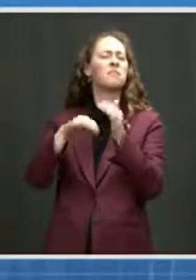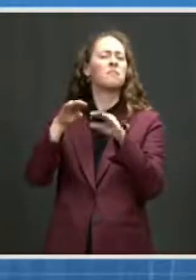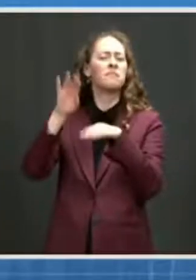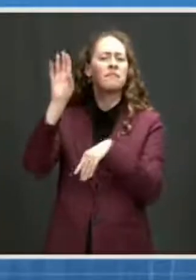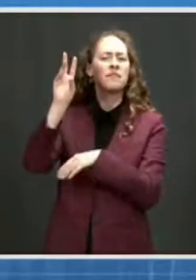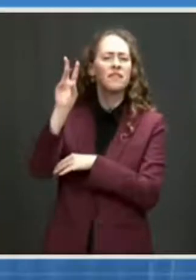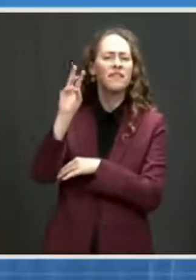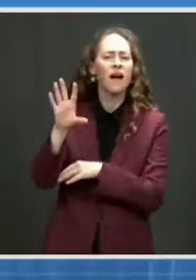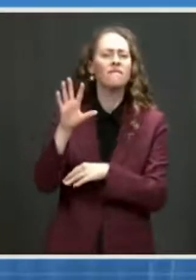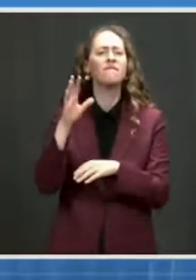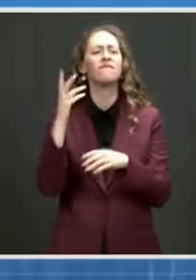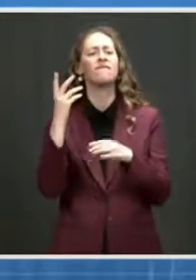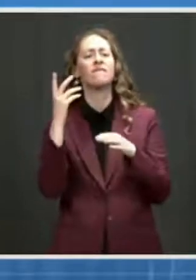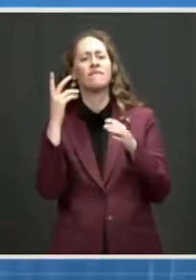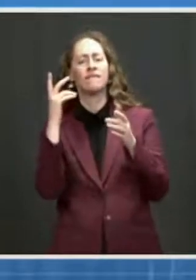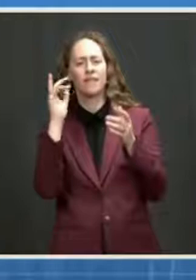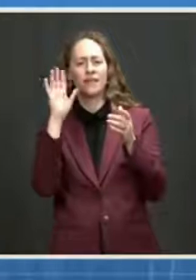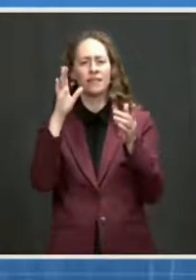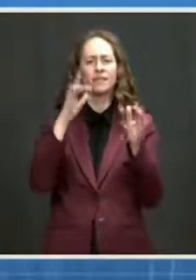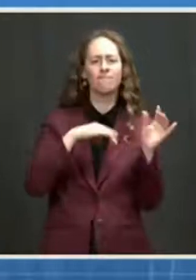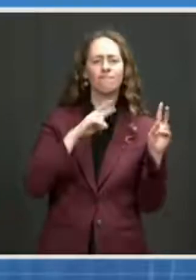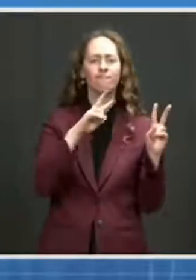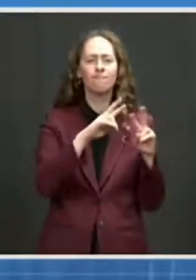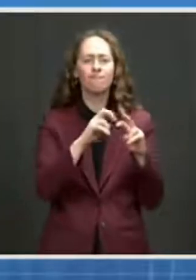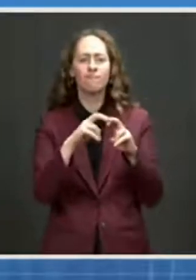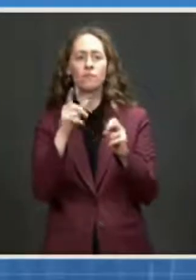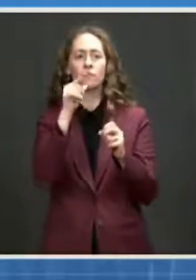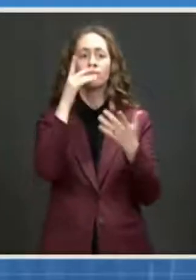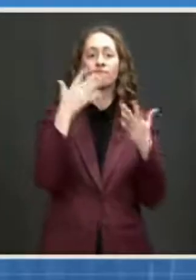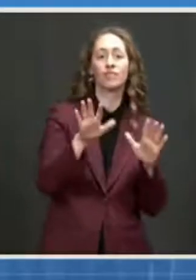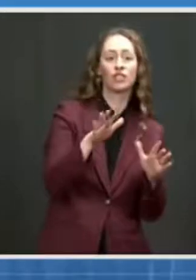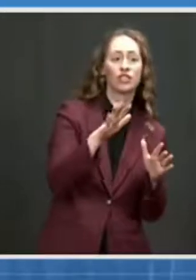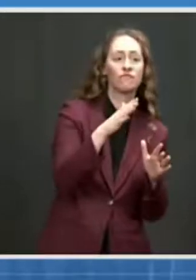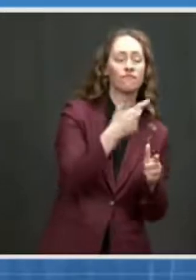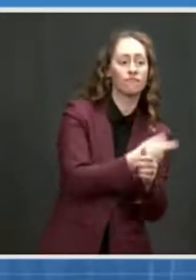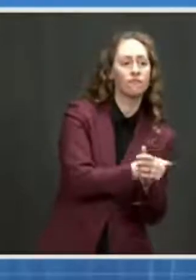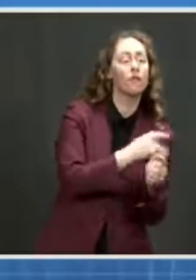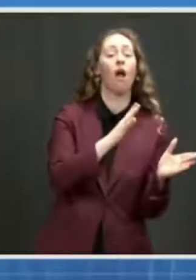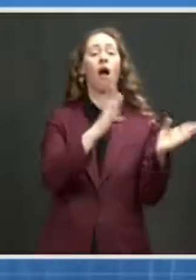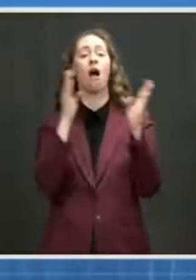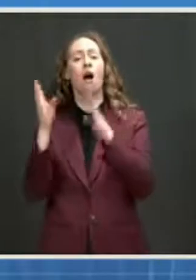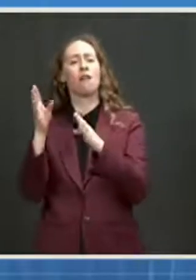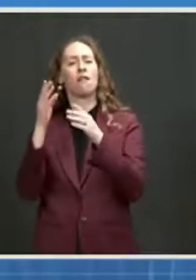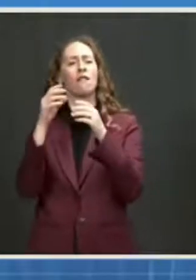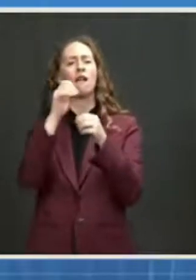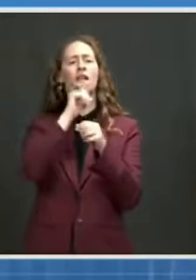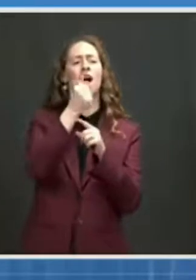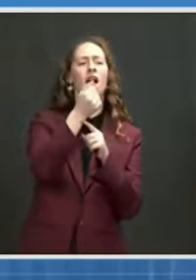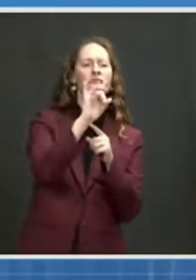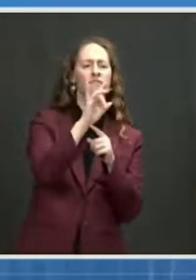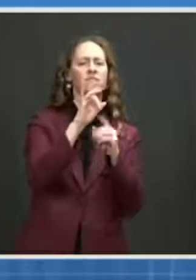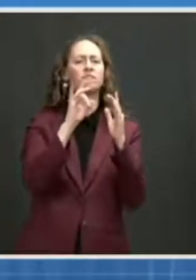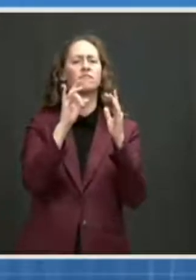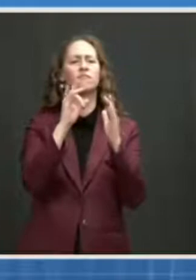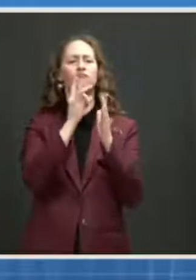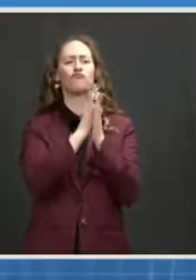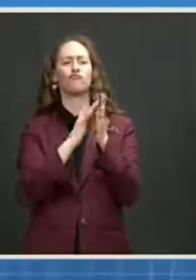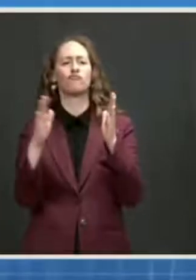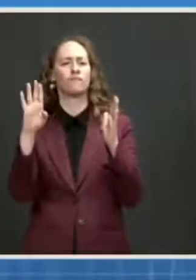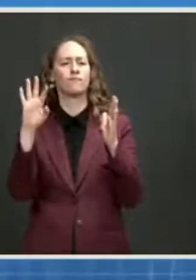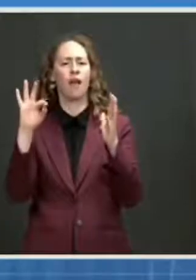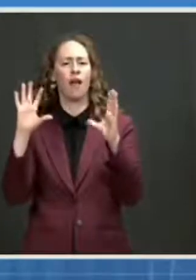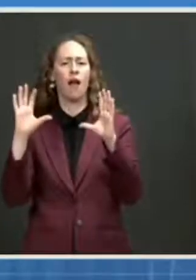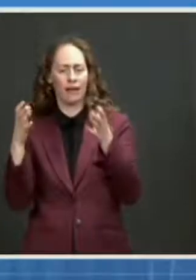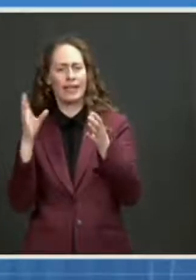phases than in adults aged 18 to 49 who were less likely to be vaccinated. By comparing data from November